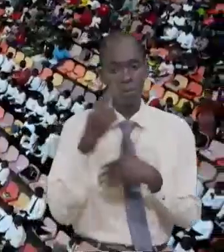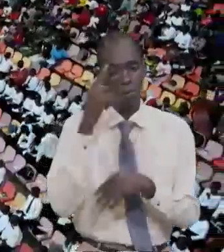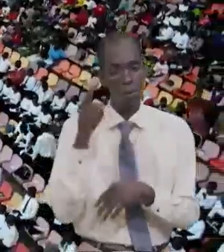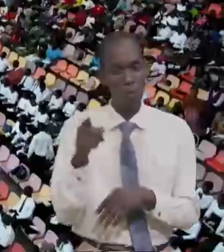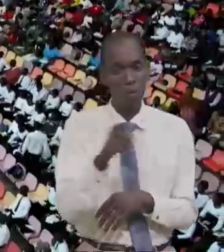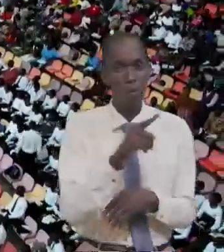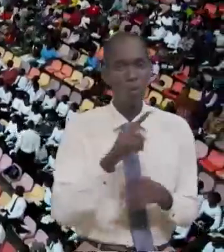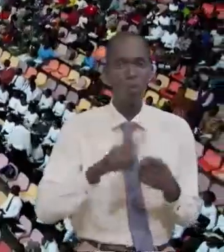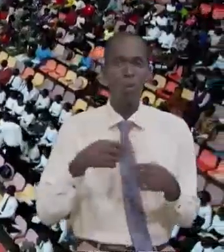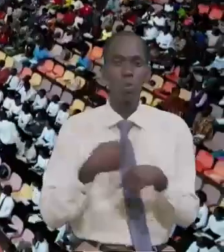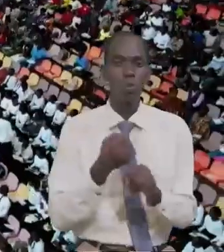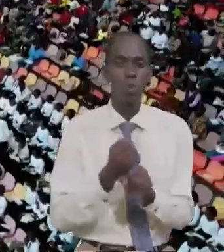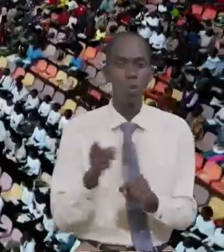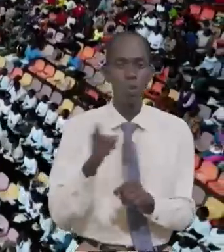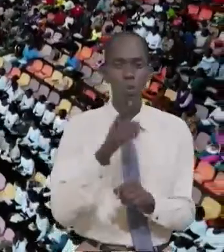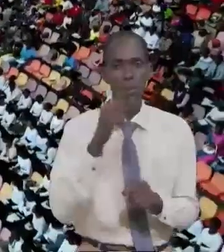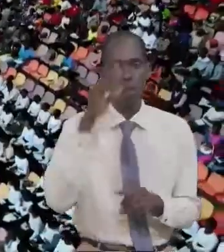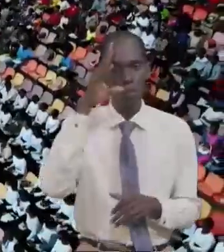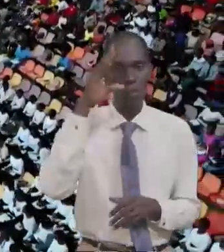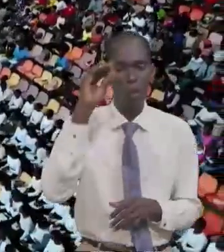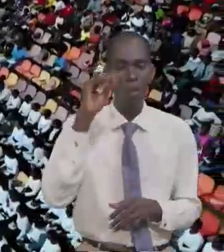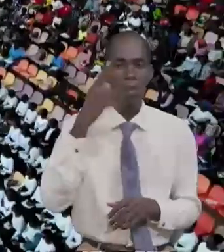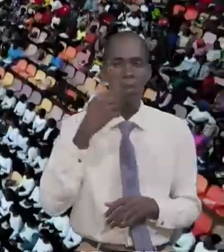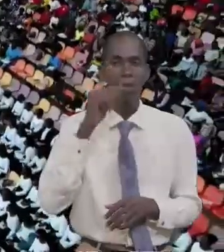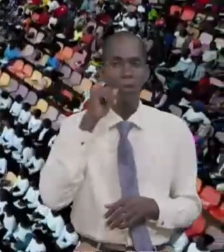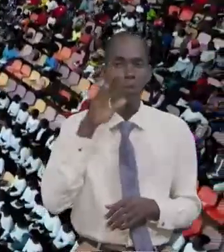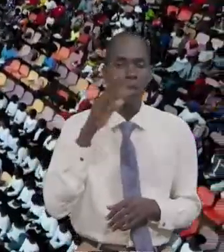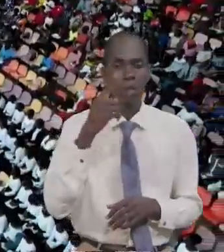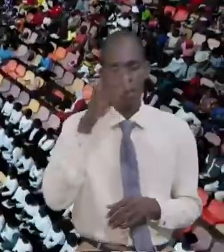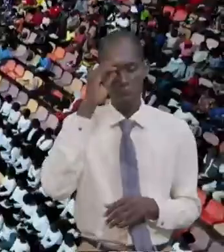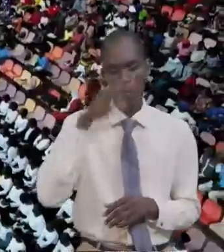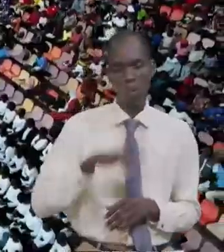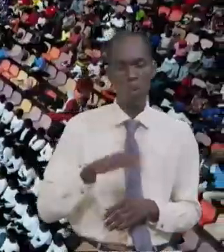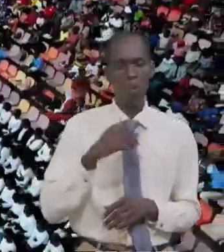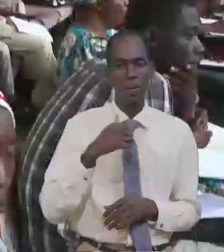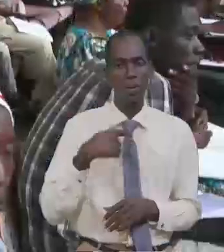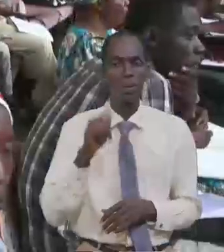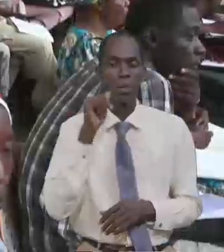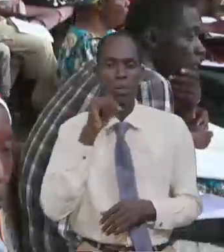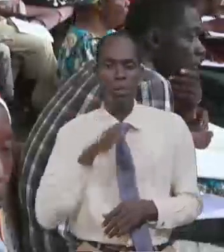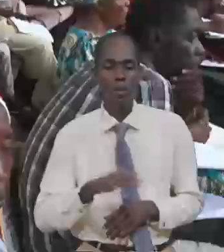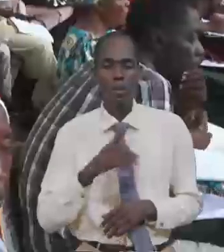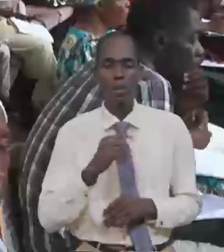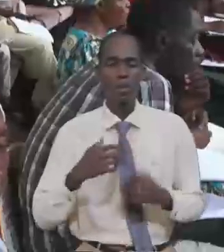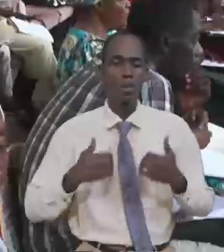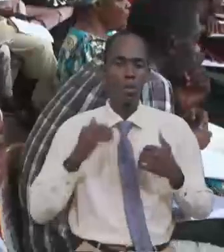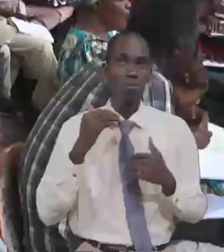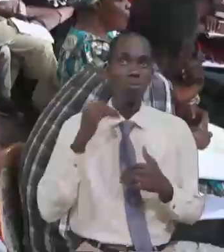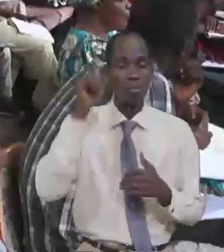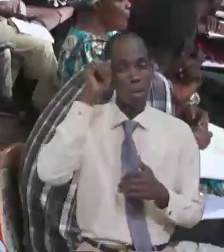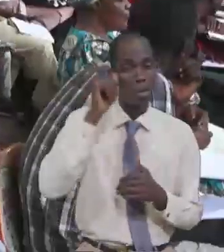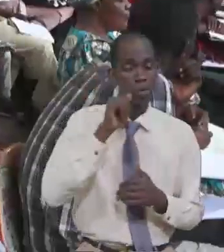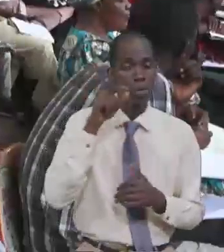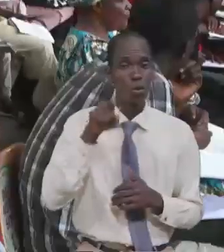adult you ought to be. He brought you here for a purpose. The Lord give you